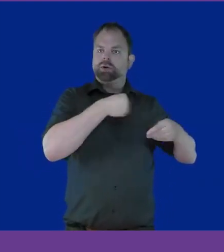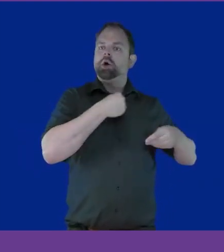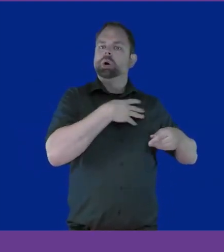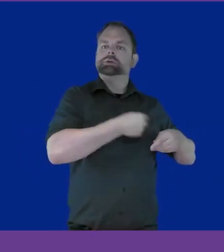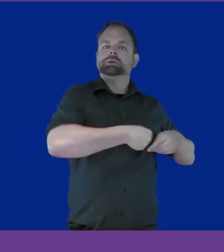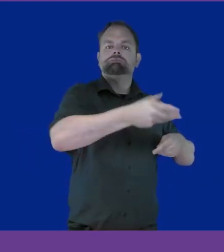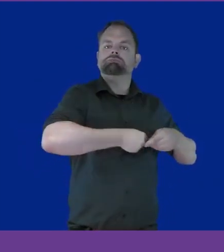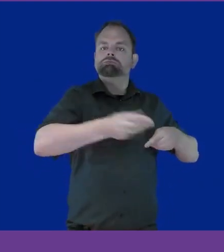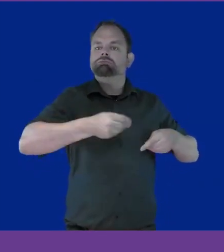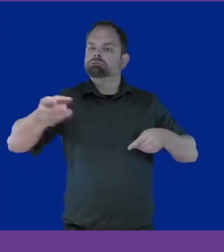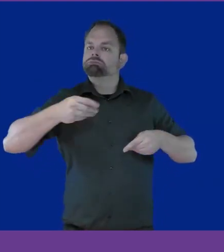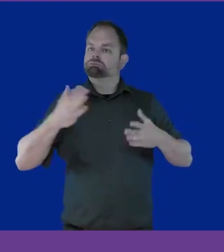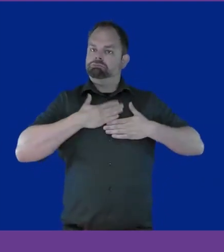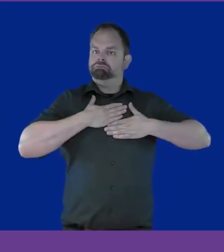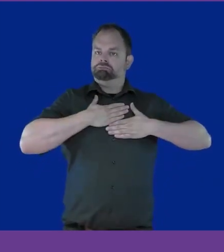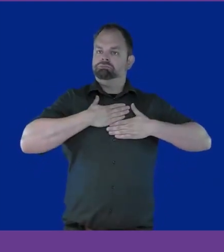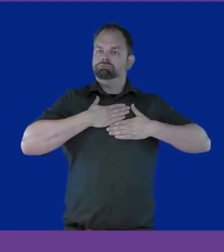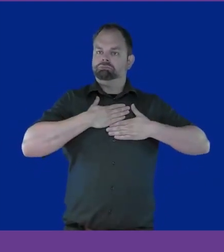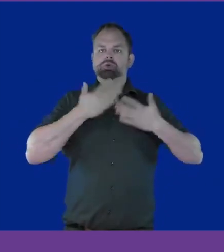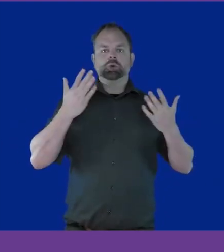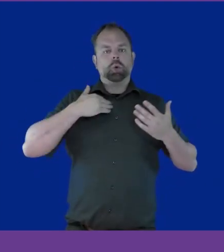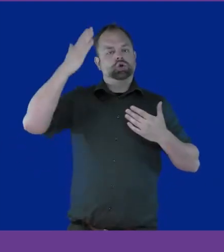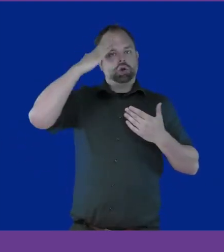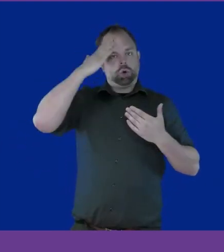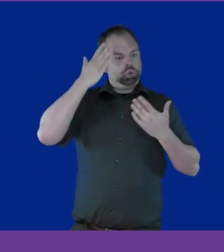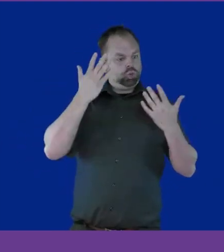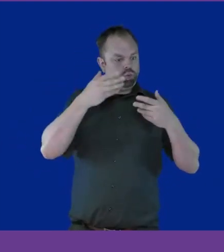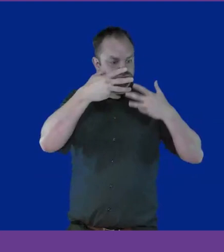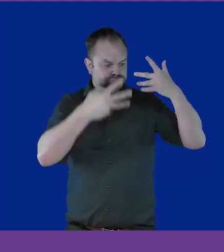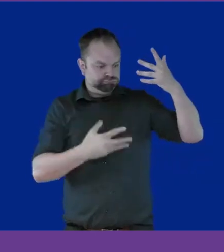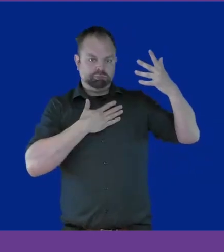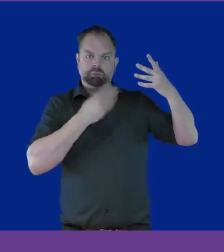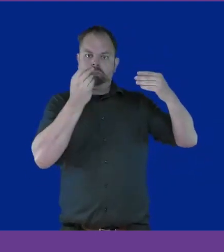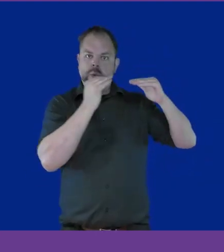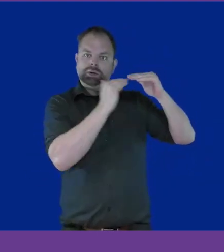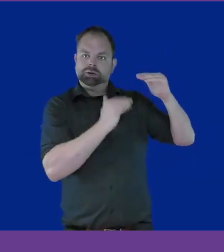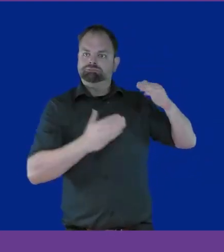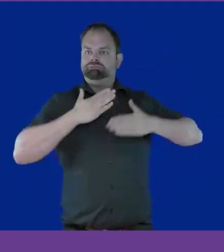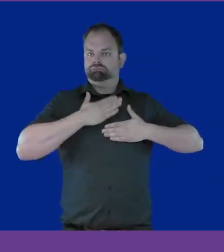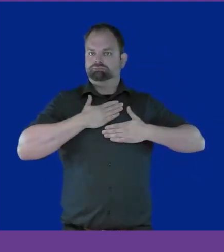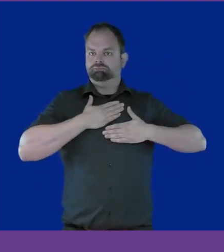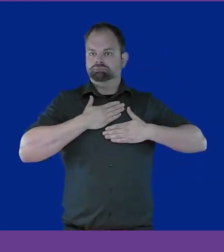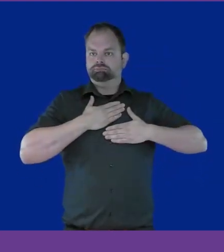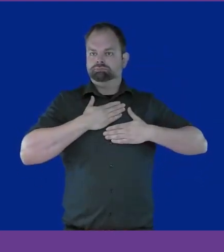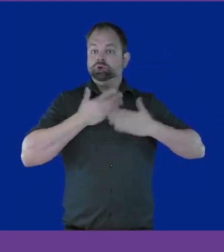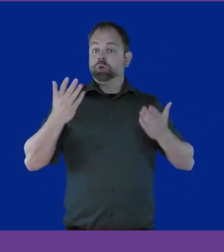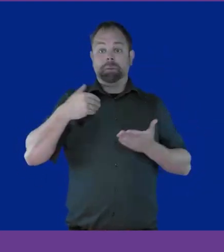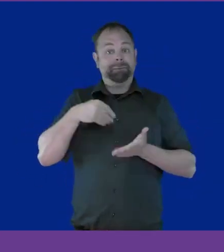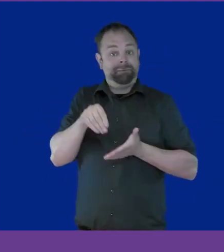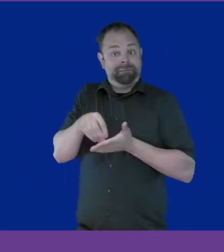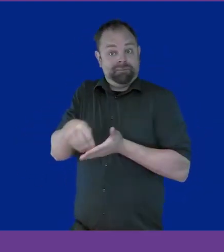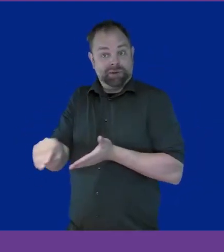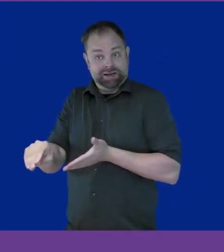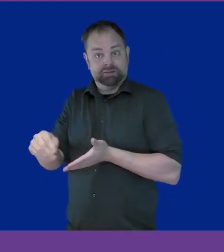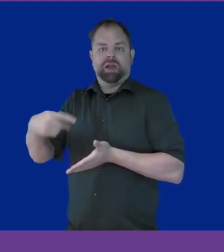should be able to control that as everyone else does in society. In addition, I should be able to have access to